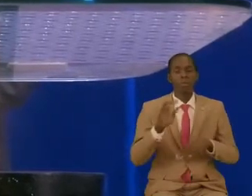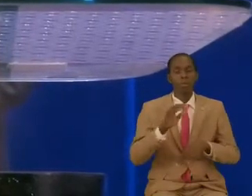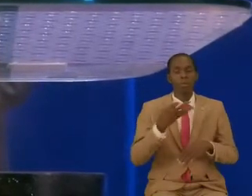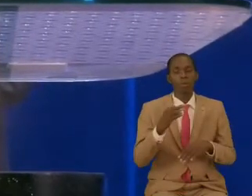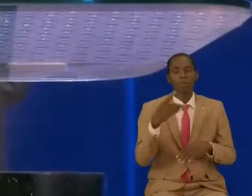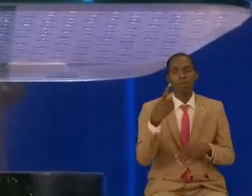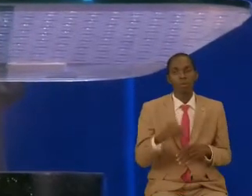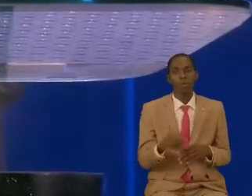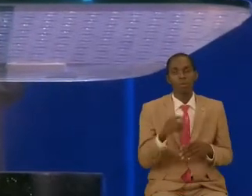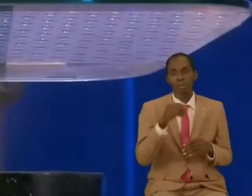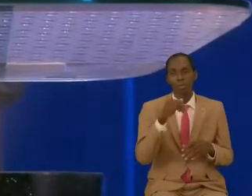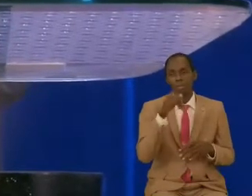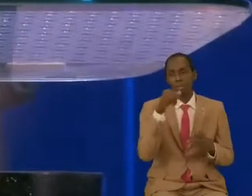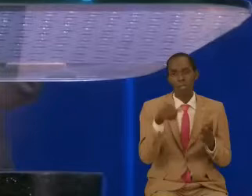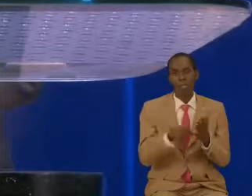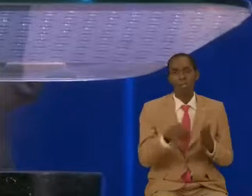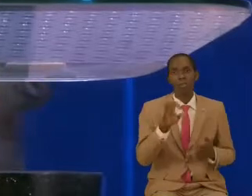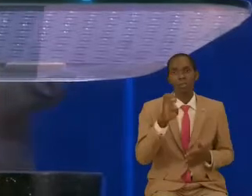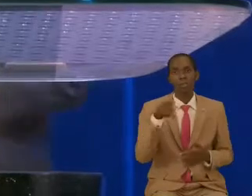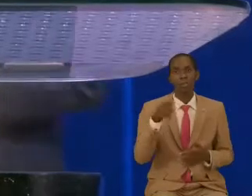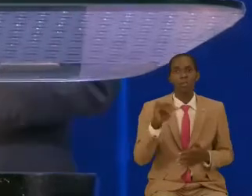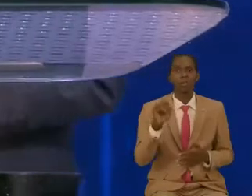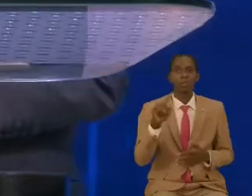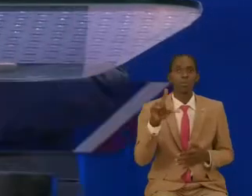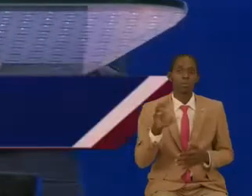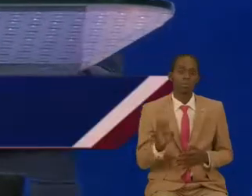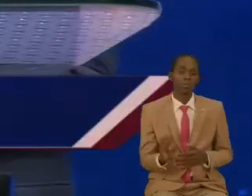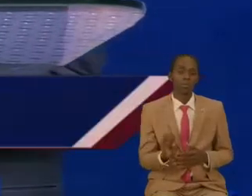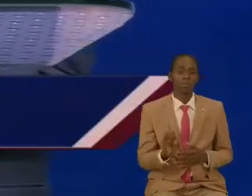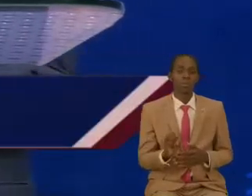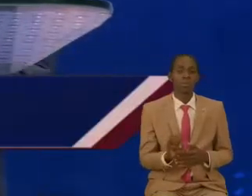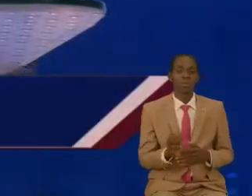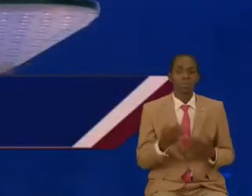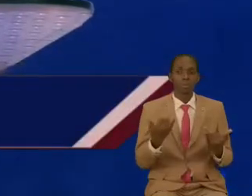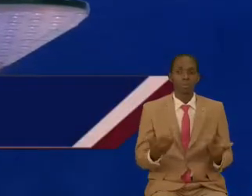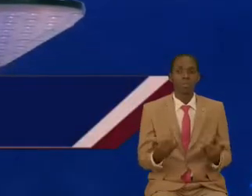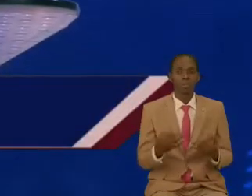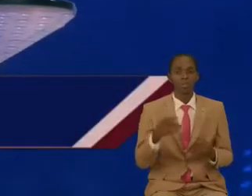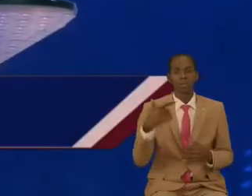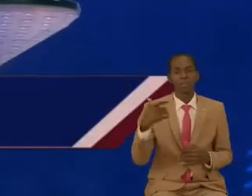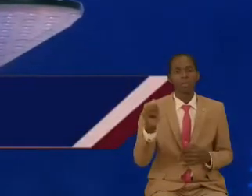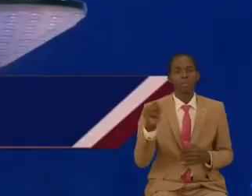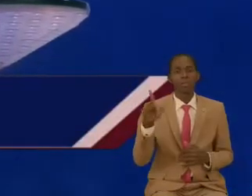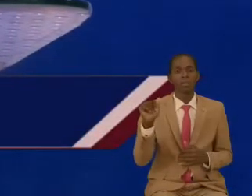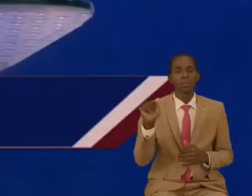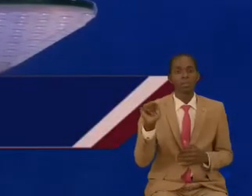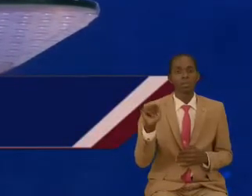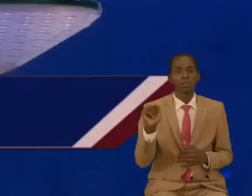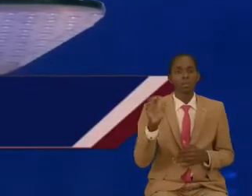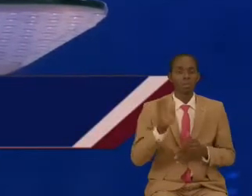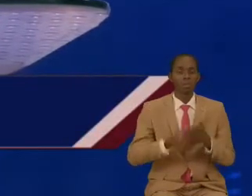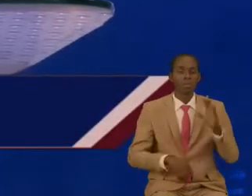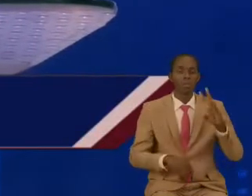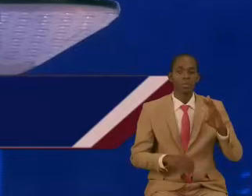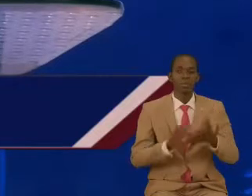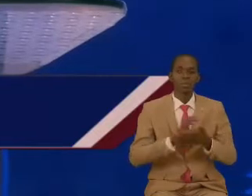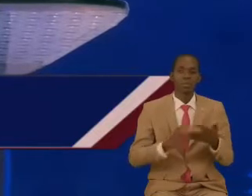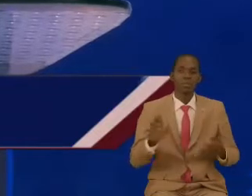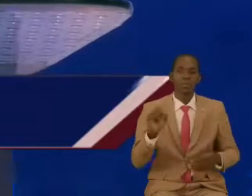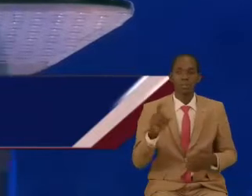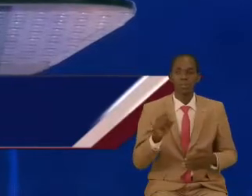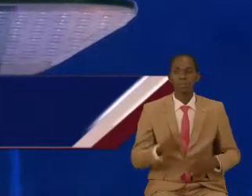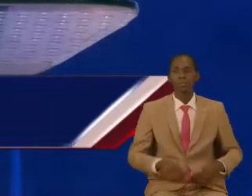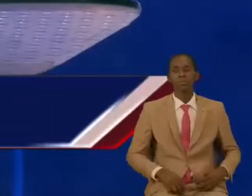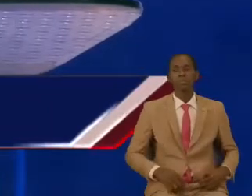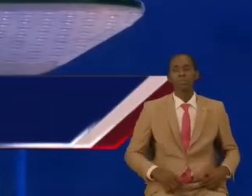epistle. We're reading from verse 11. Please open your Bible. Galatians chapter 6, reading from verse